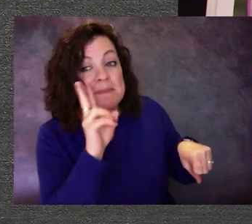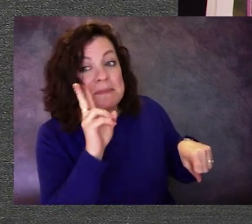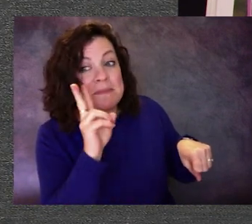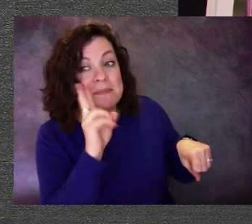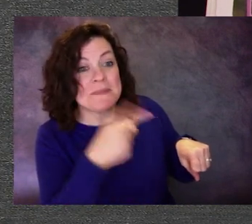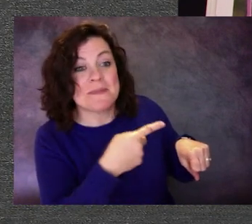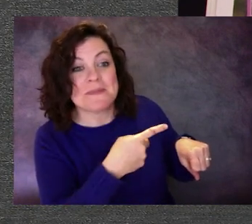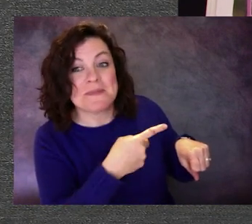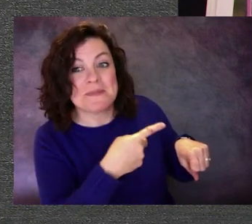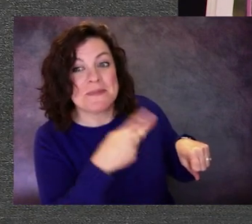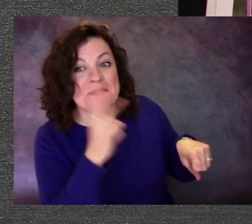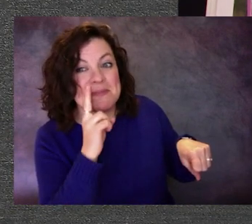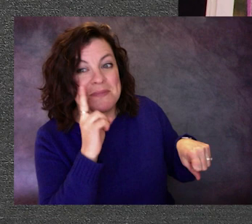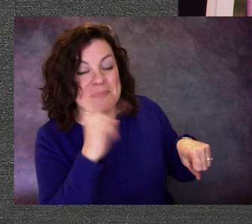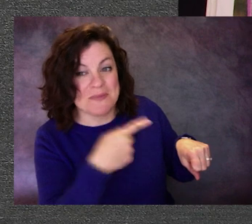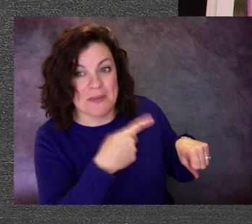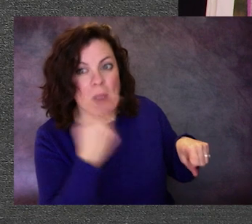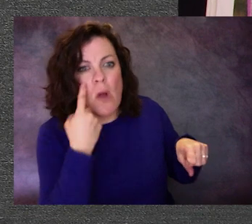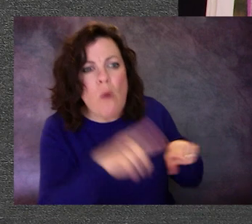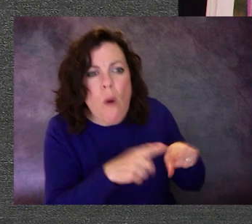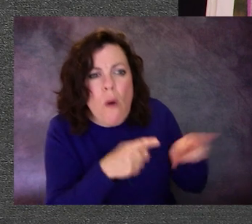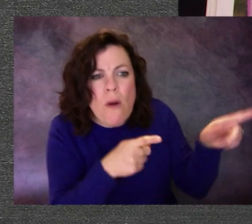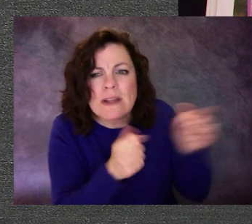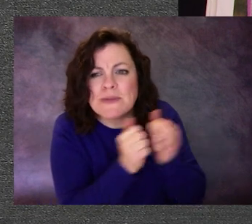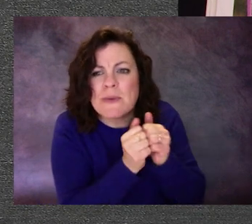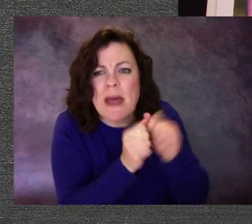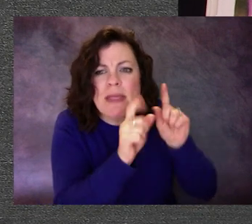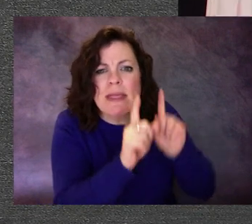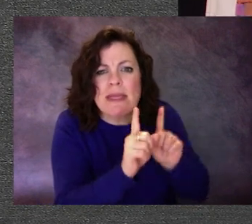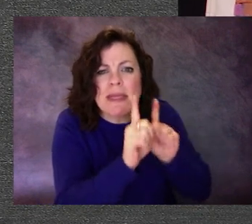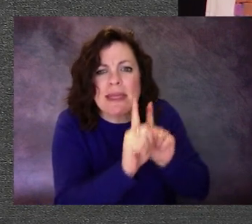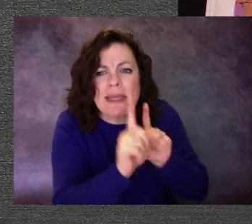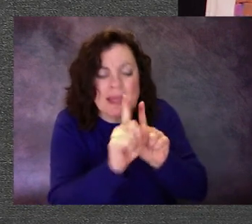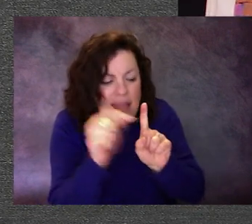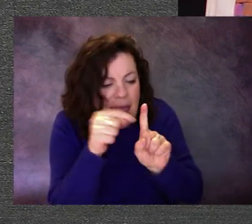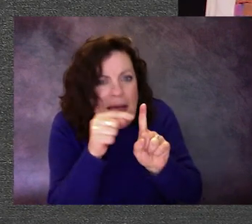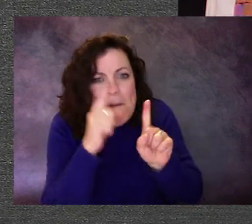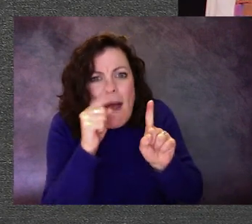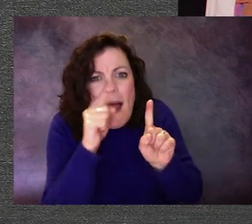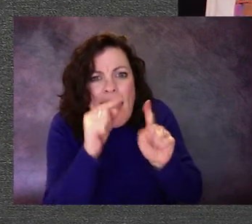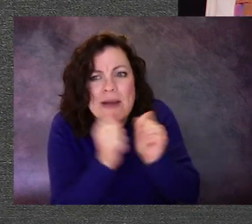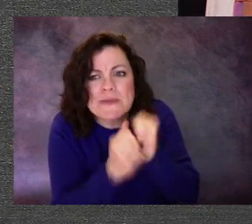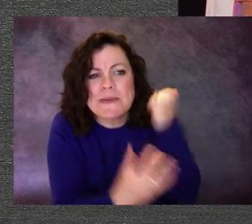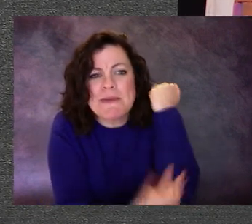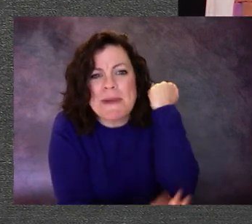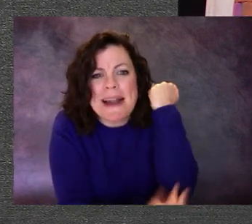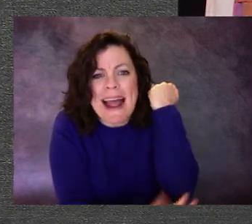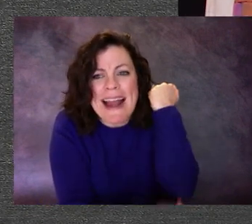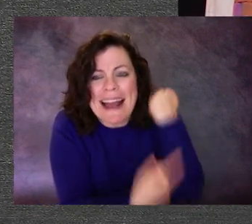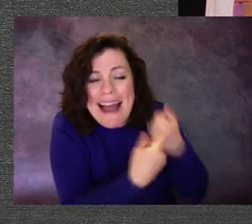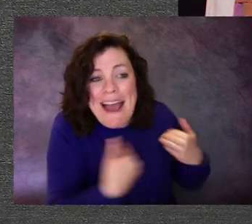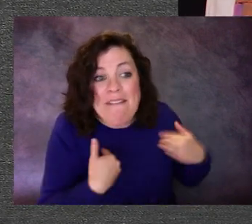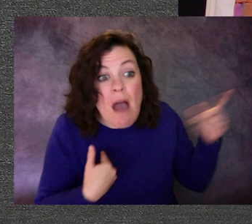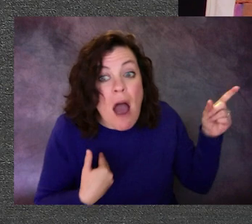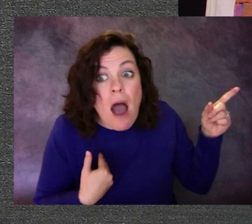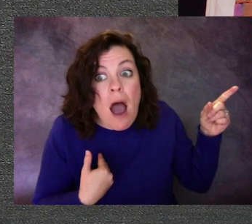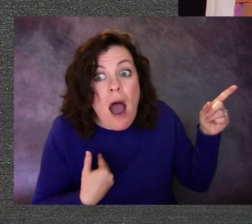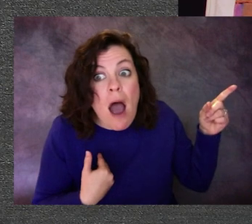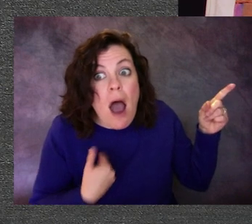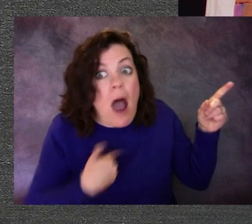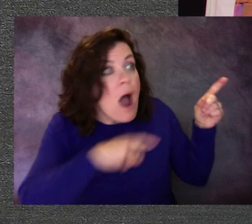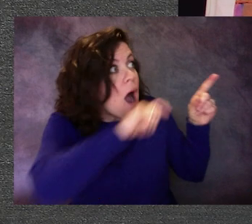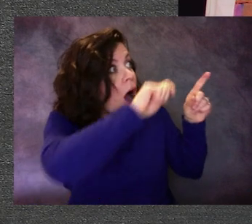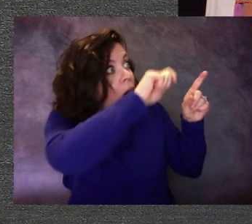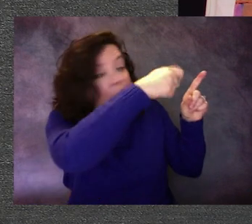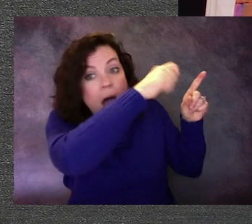Oh, I see someone else following behind. Did you notice the little mouse with the banana? Let's look back. Did you see it there